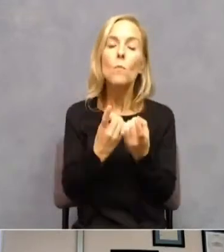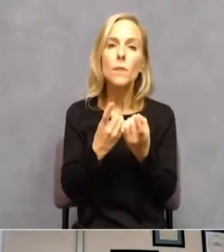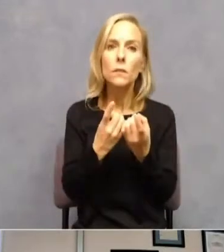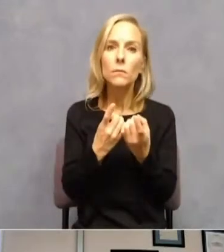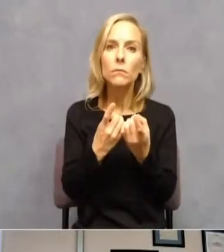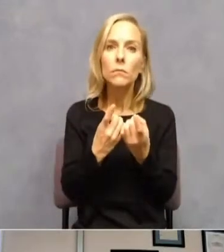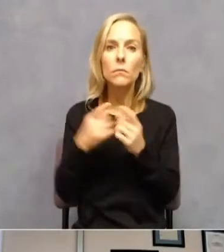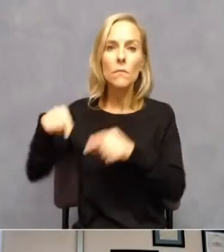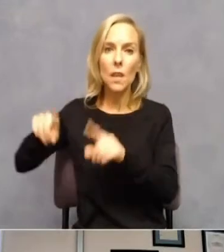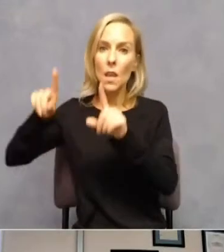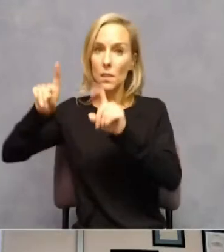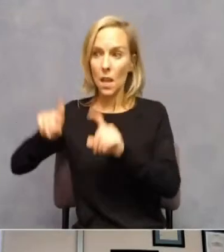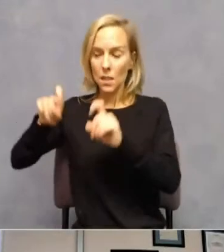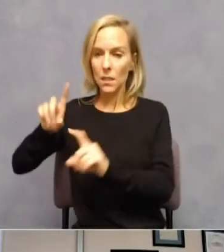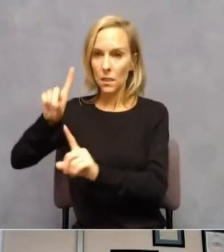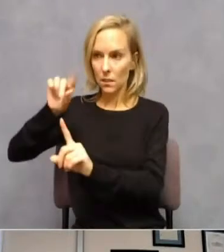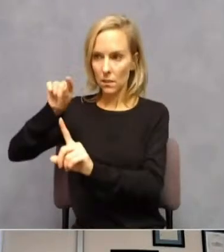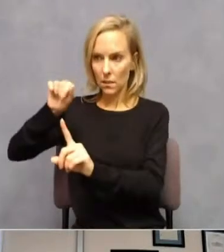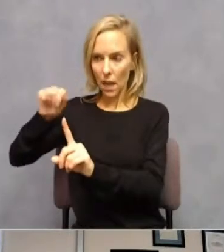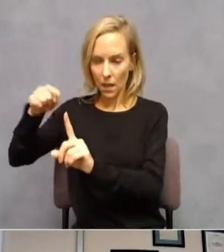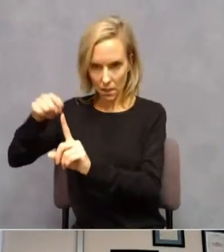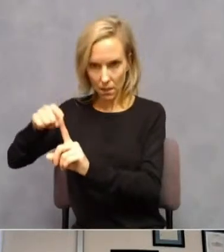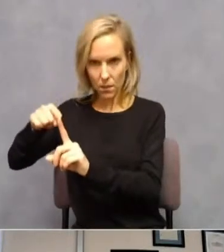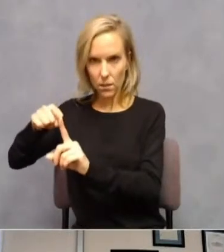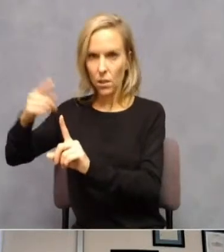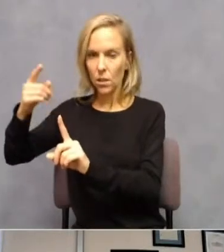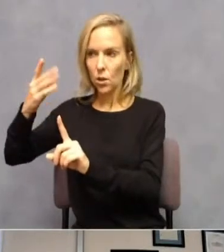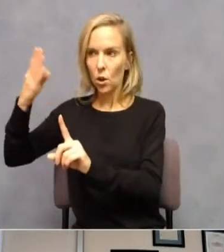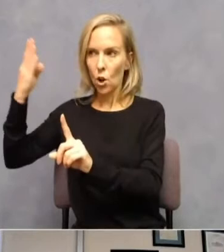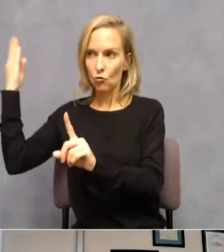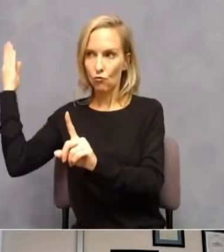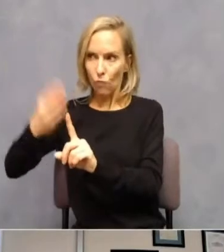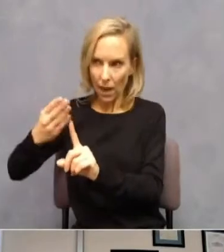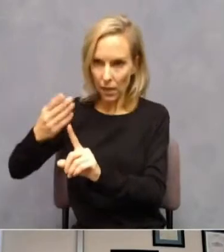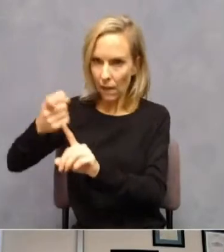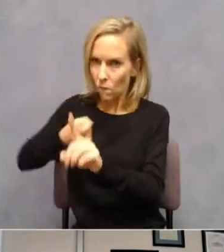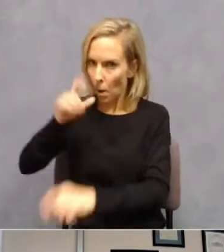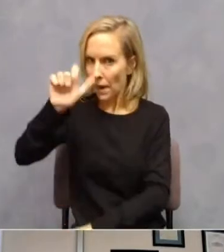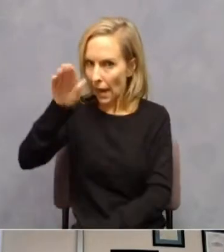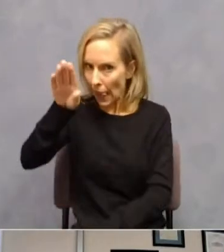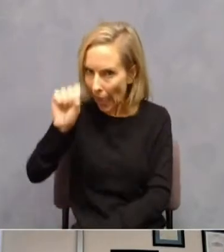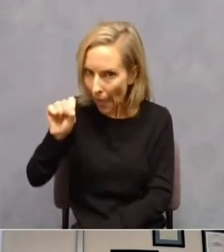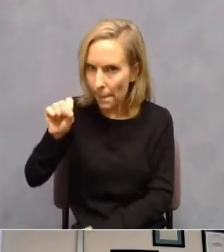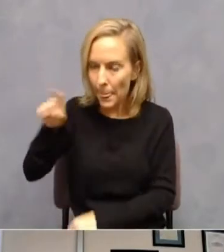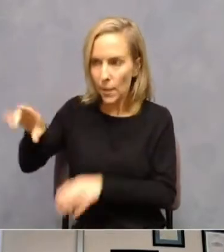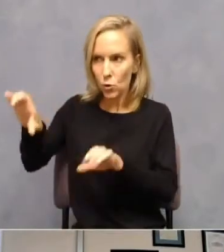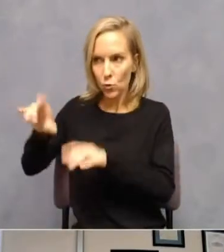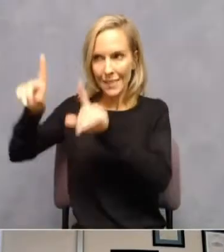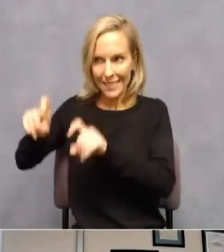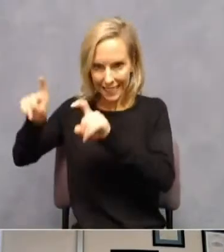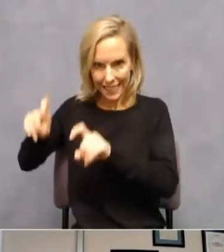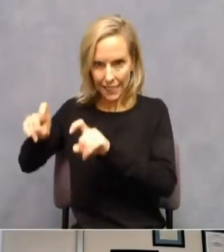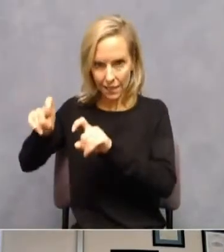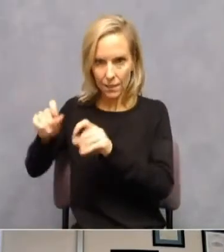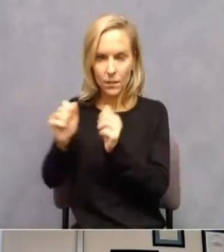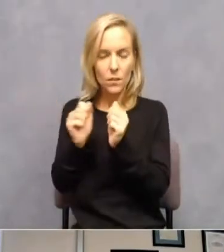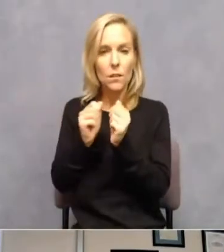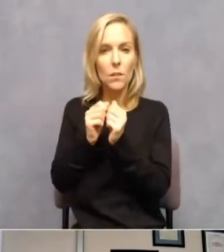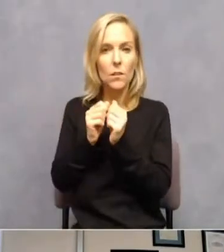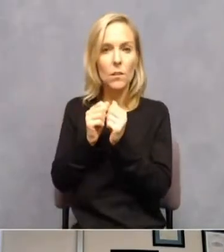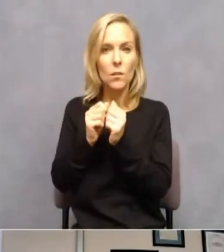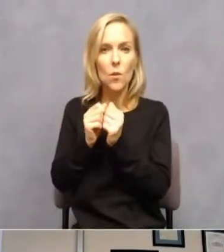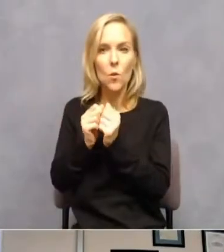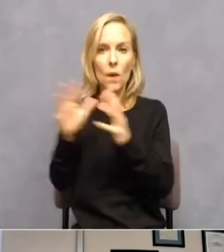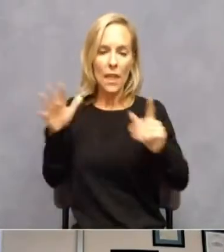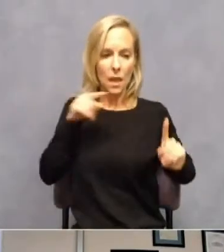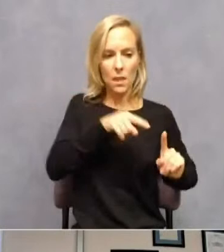data now is going to come directly and electronically from labs as they do those testing without this other process, but